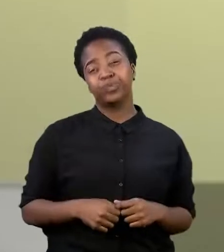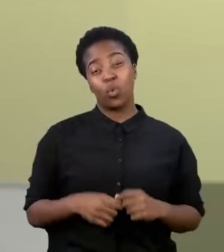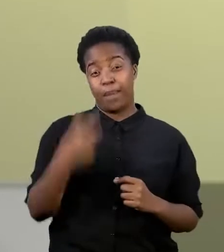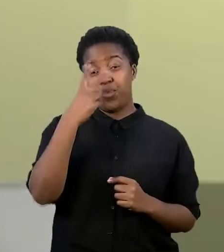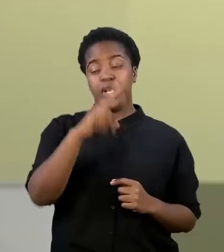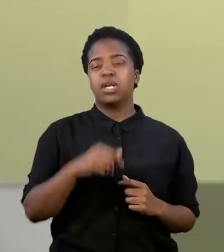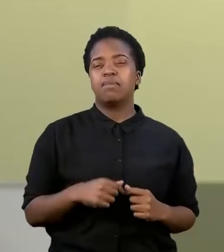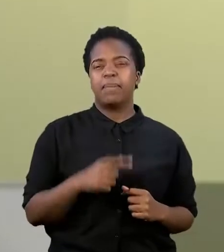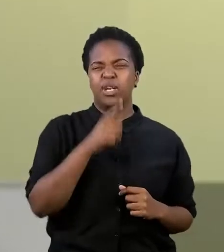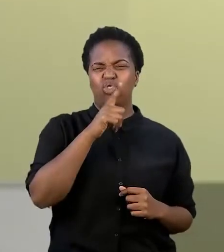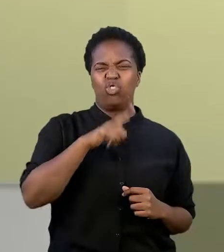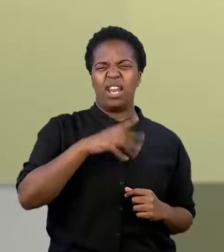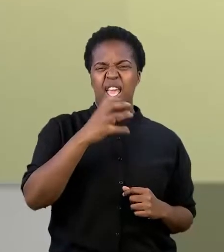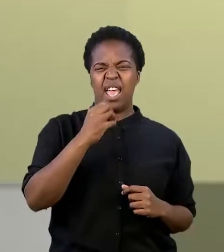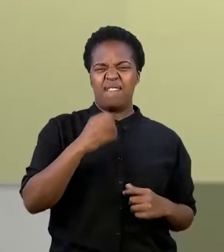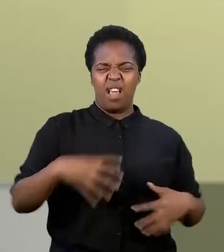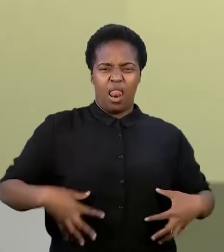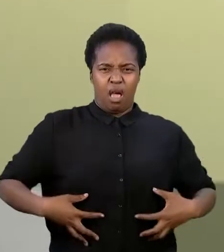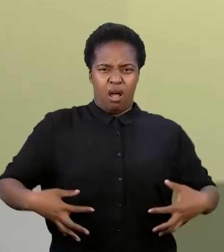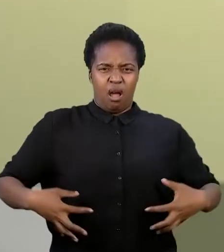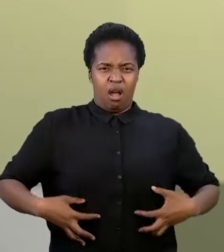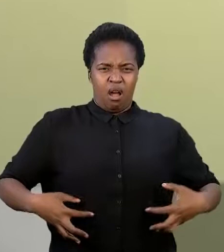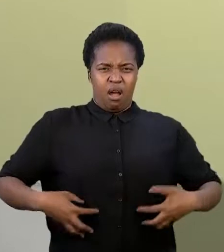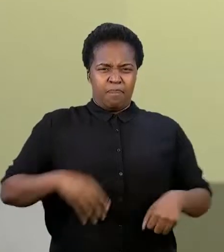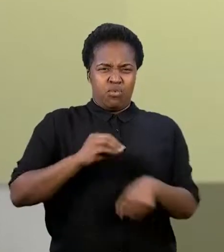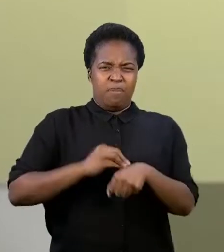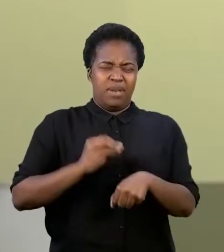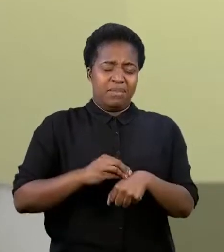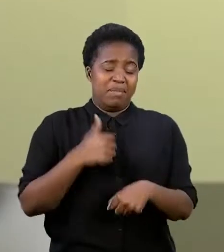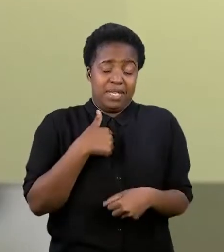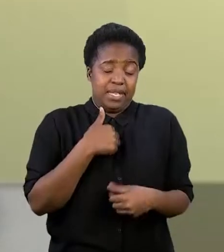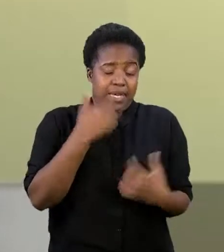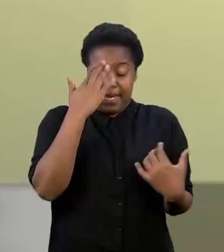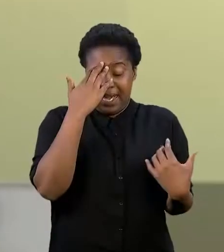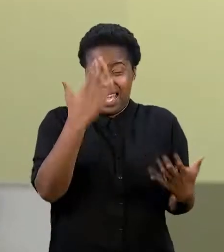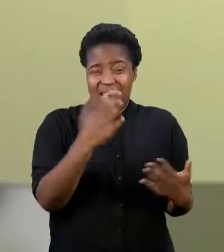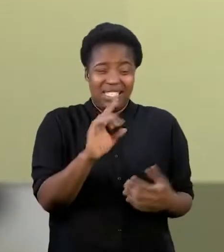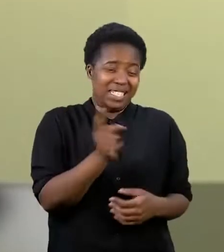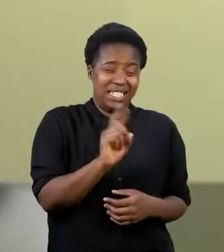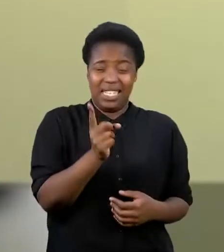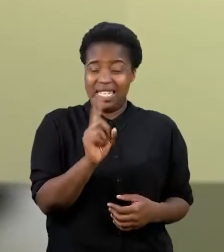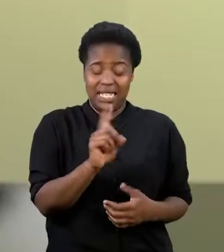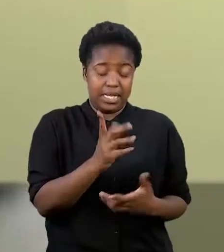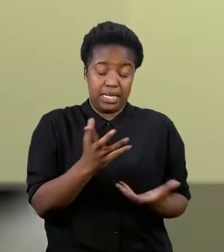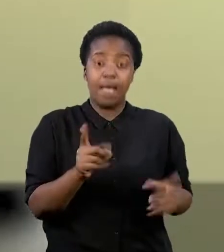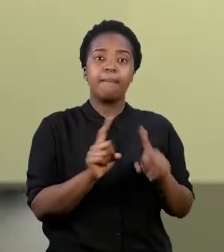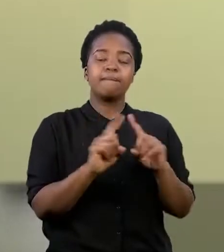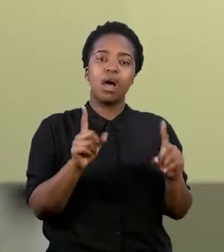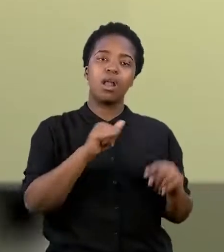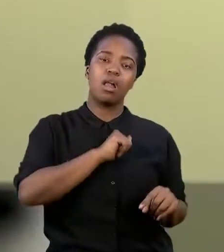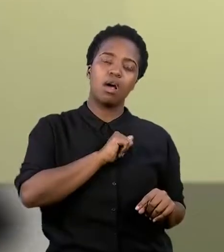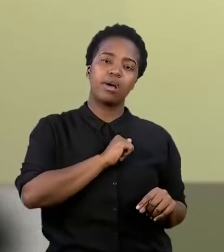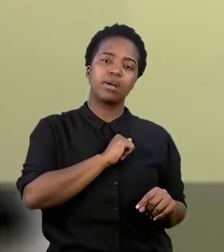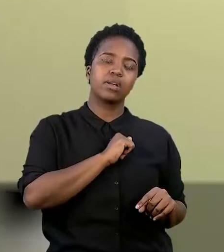ba tlo ndiagnose gore ke na le di-lung problem ne ke sa tsebe gore what is what but at least ka gona o thola gore tshwanetse ke